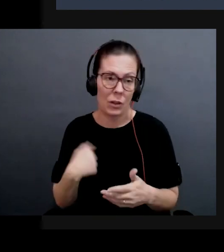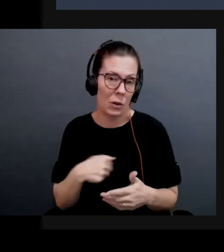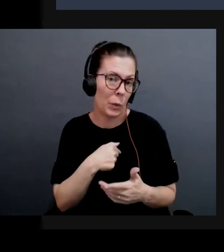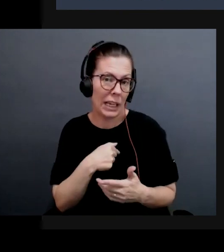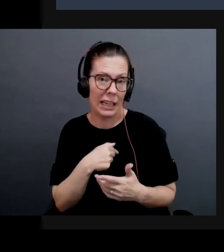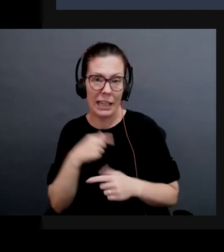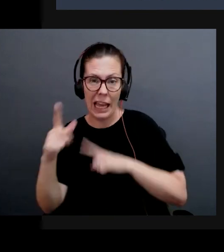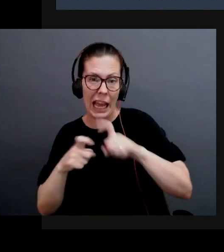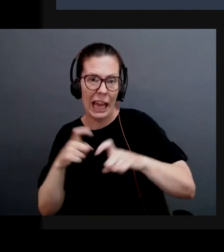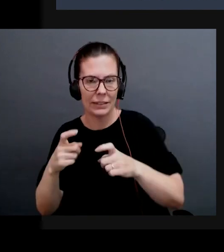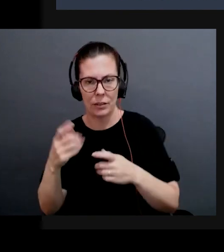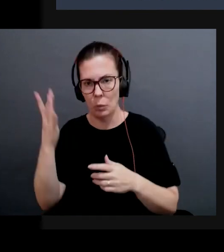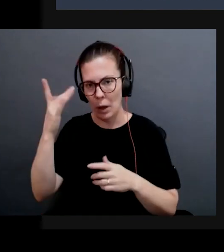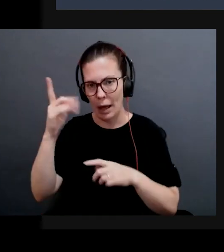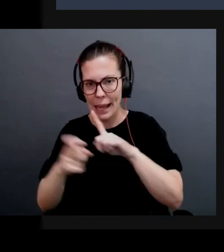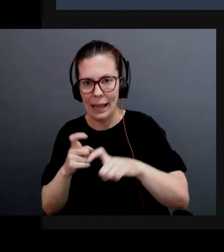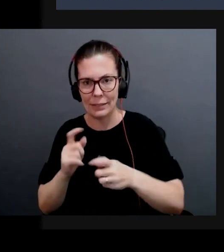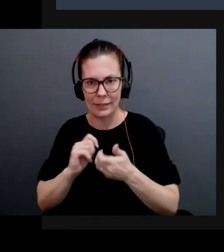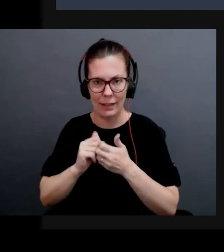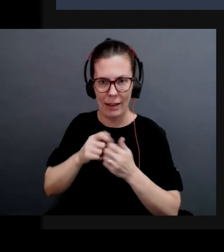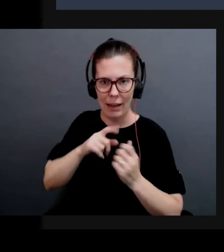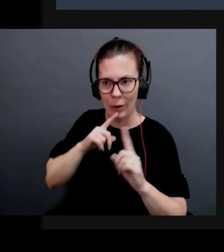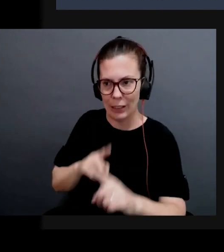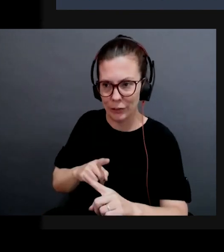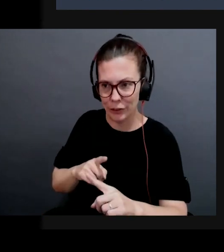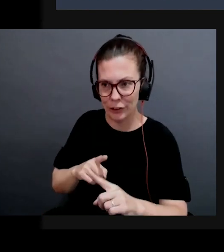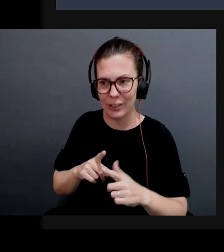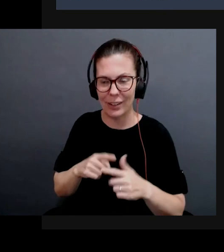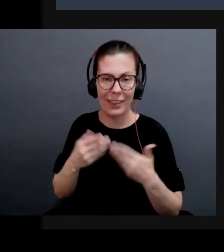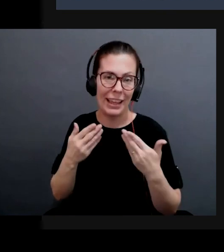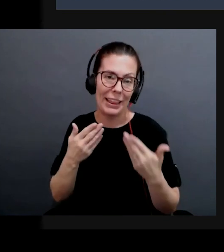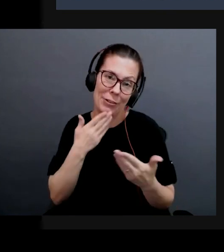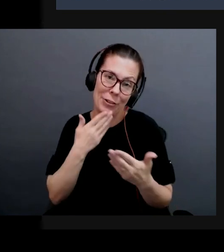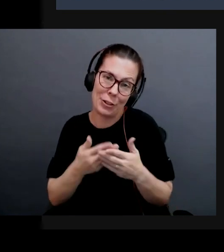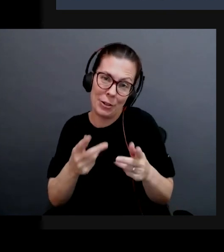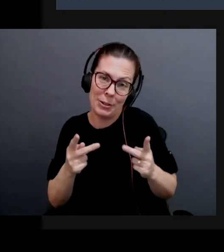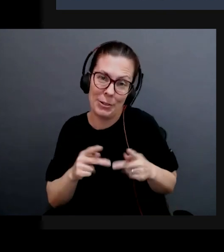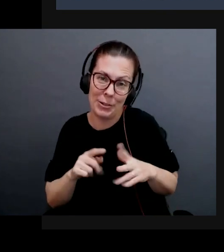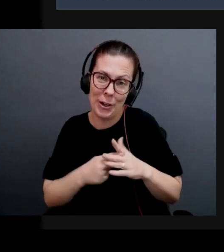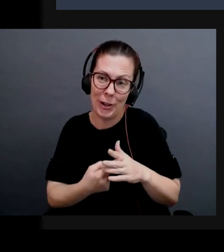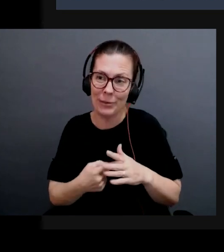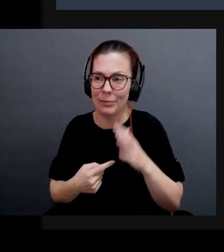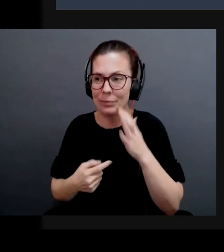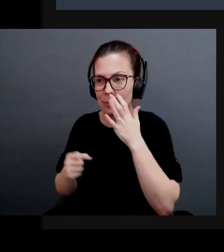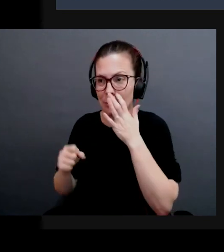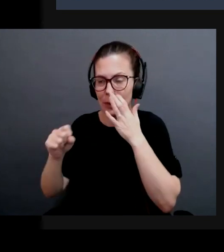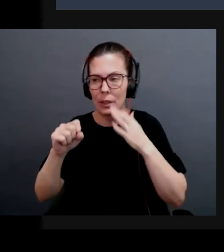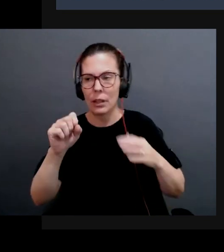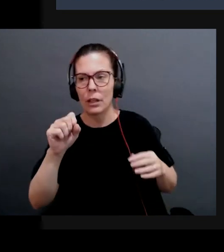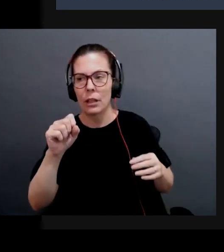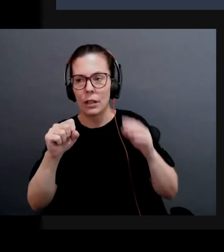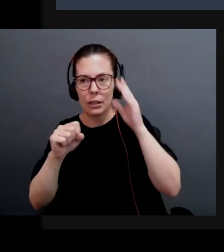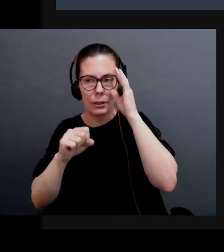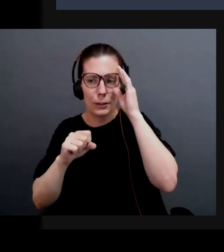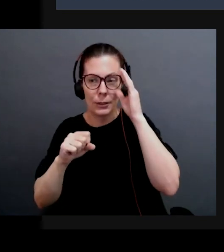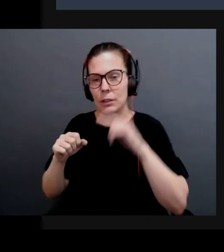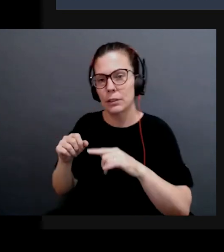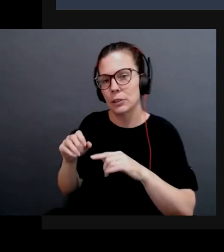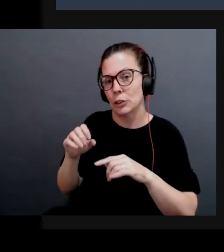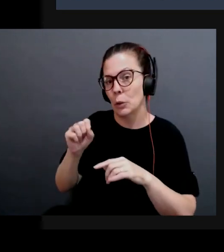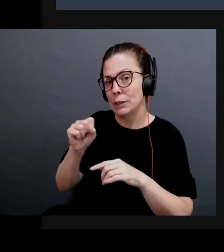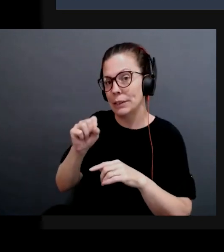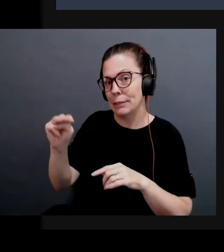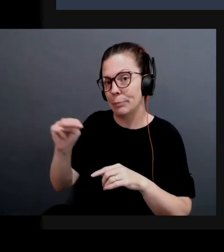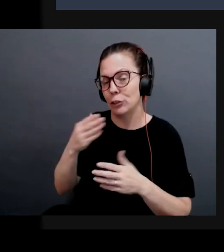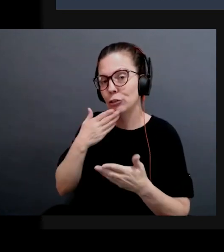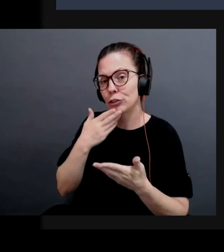them, how we answer them, and then you'll be in a good place. Yep. And then SageMaker looks like an ideal starting position. It brings everything